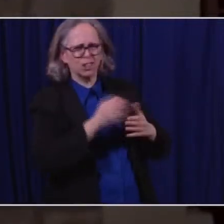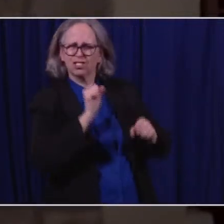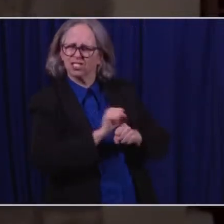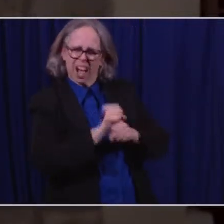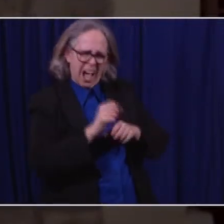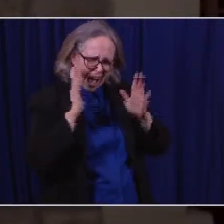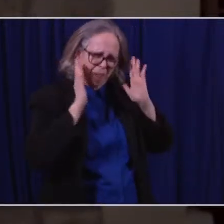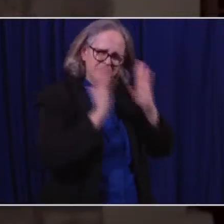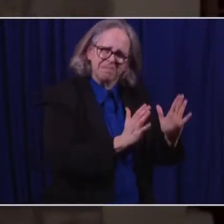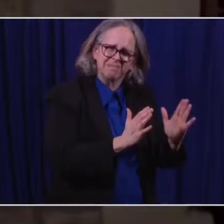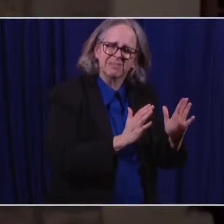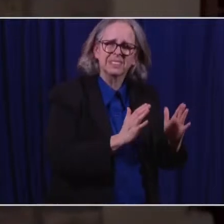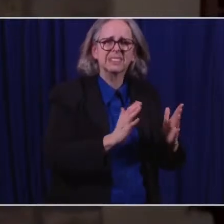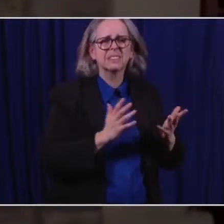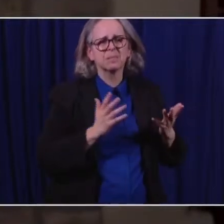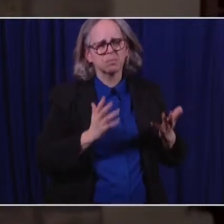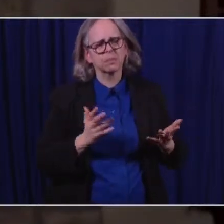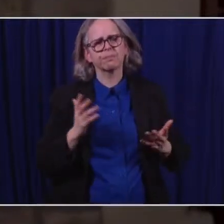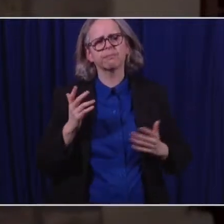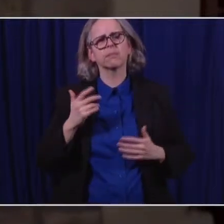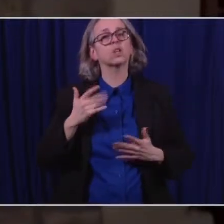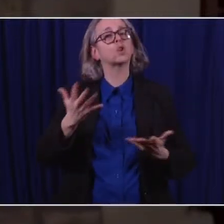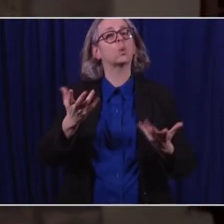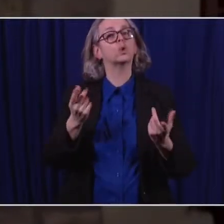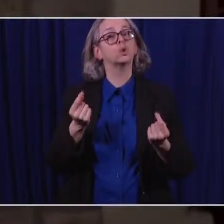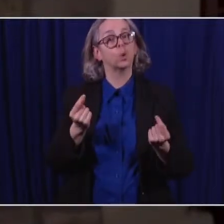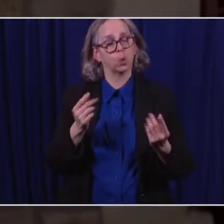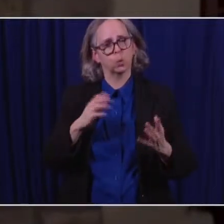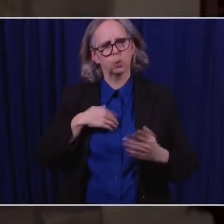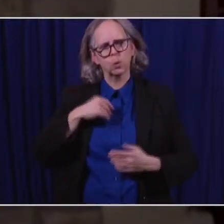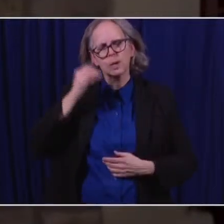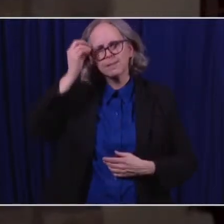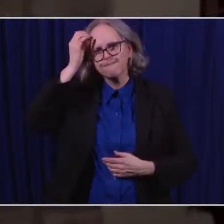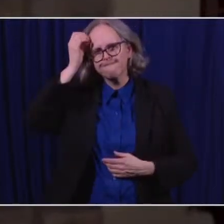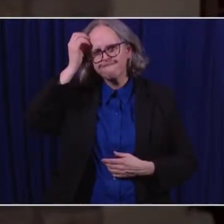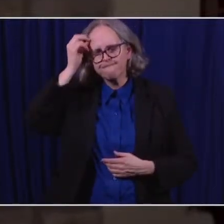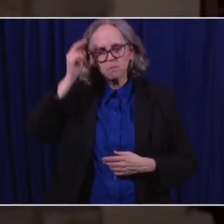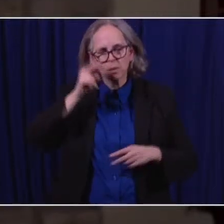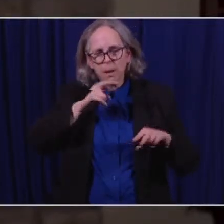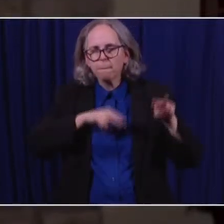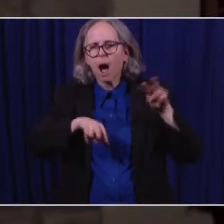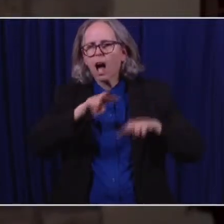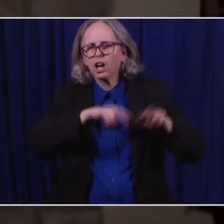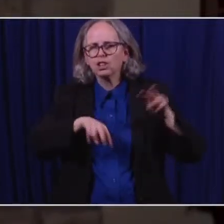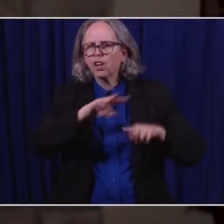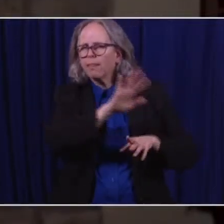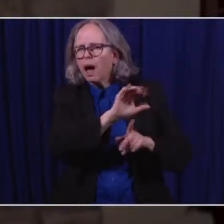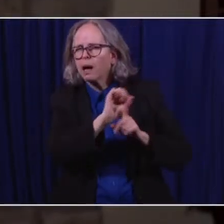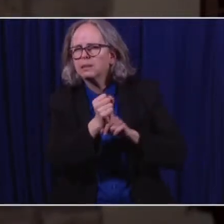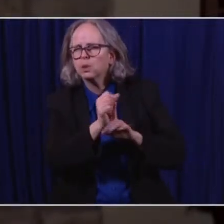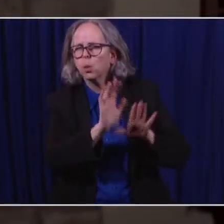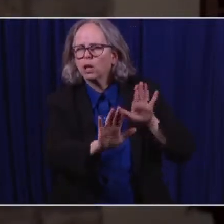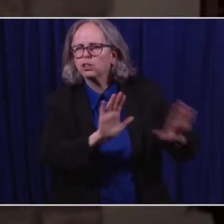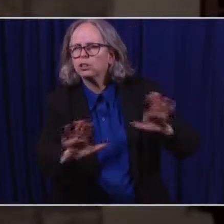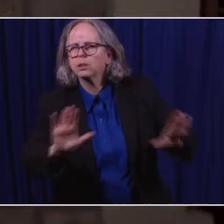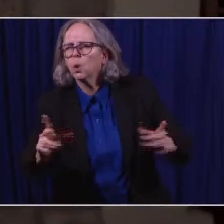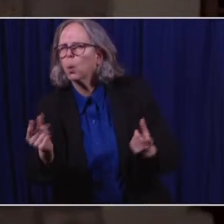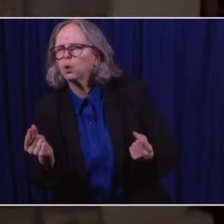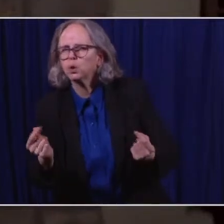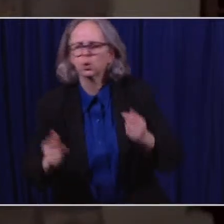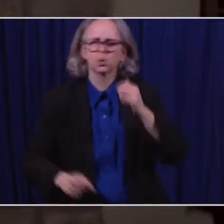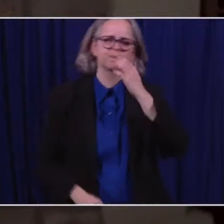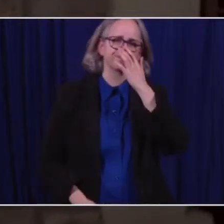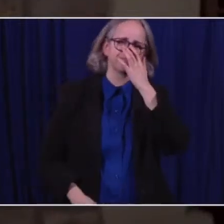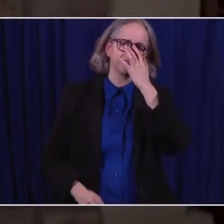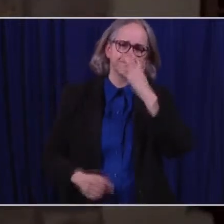continue to evaluate the situation as we move forward. But the